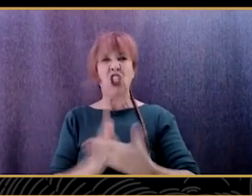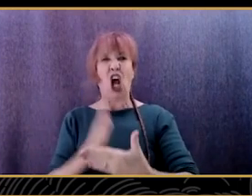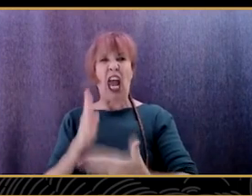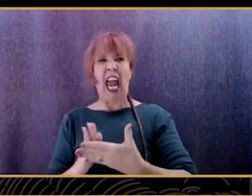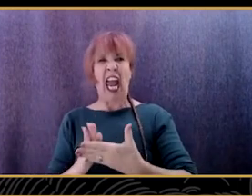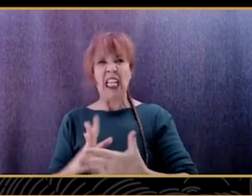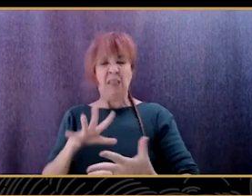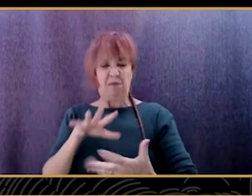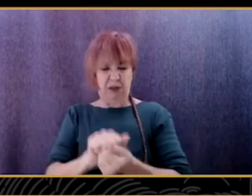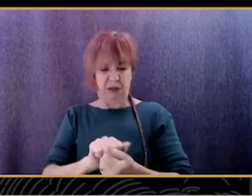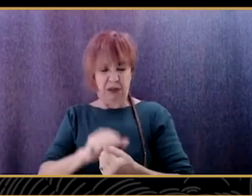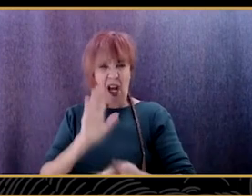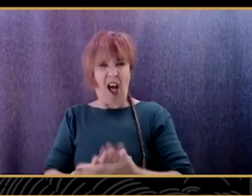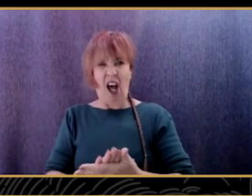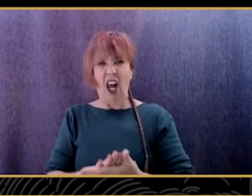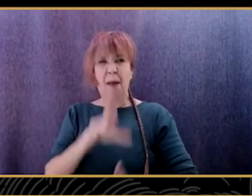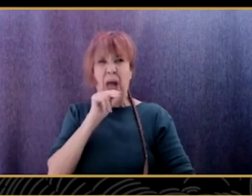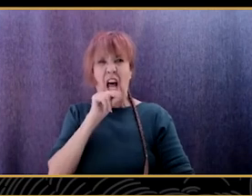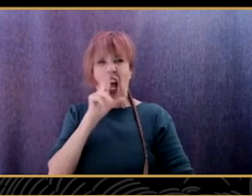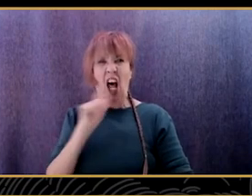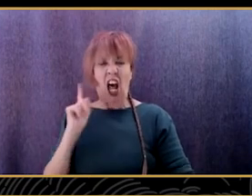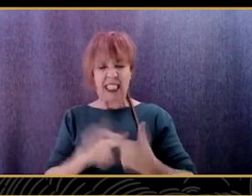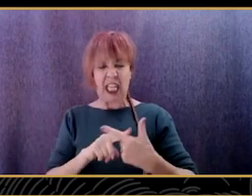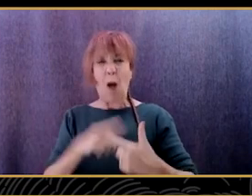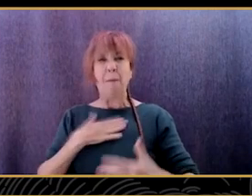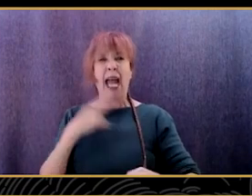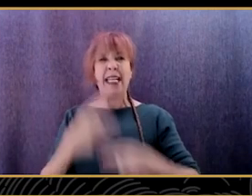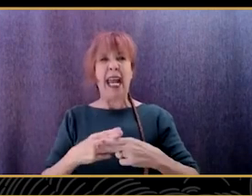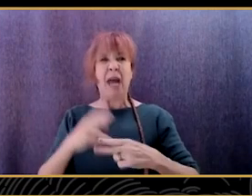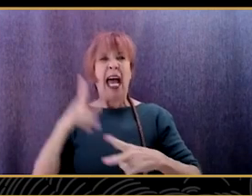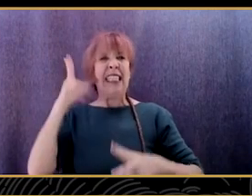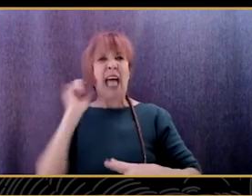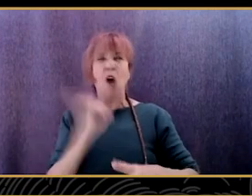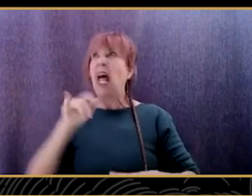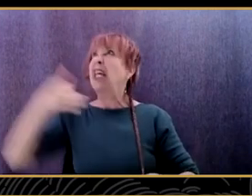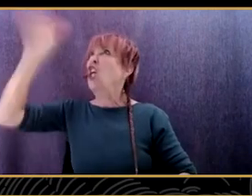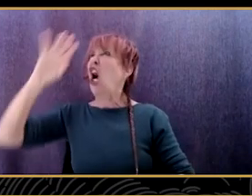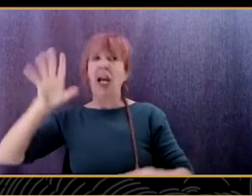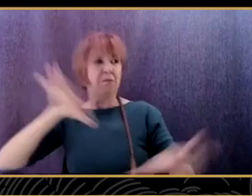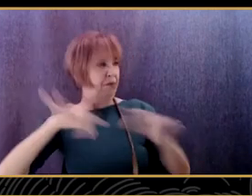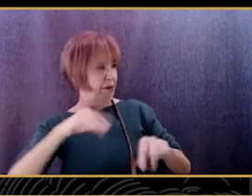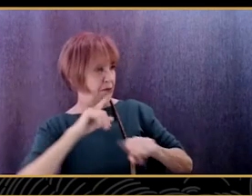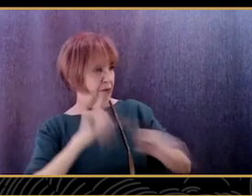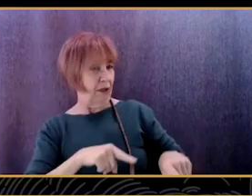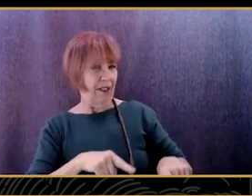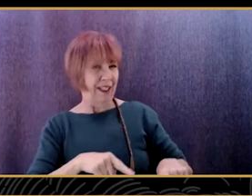broad practical tongue until it sounded like an instruction to God. Not a name.